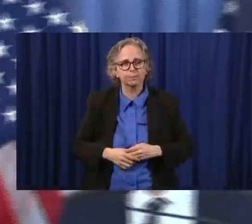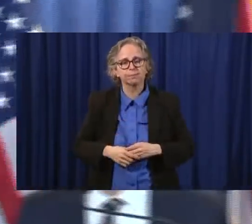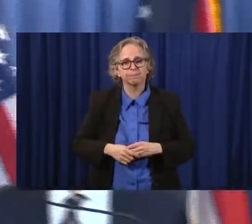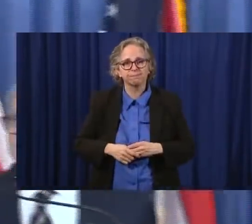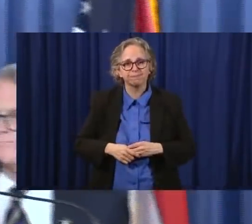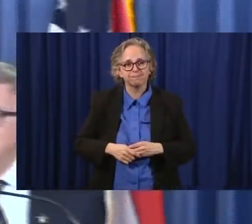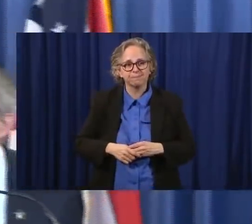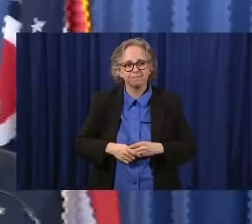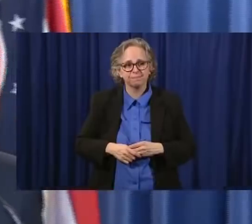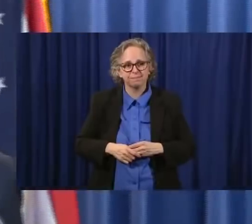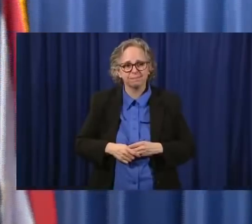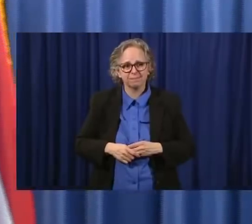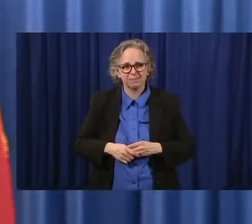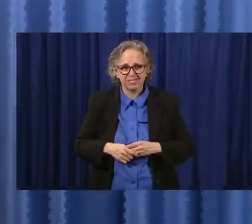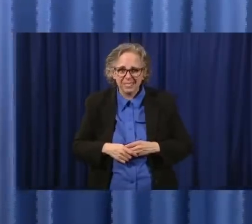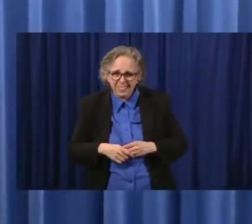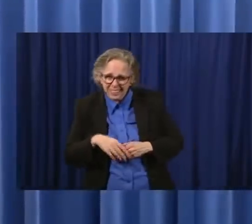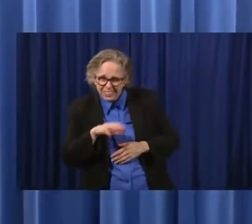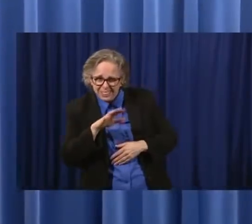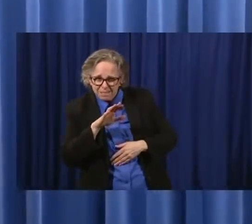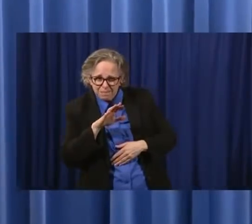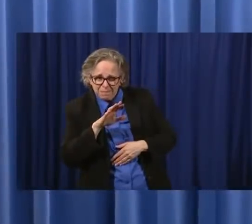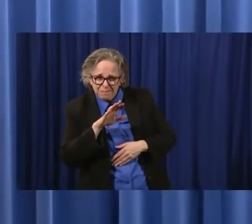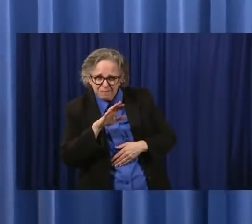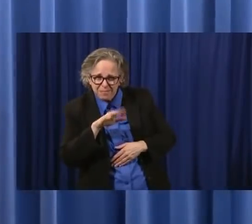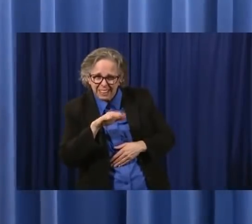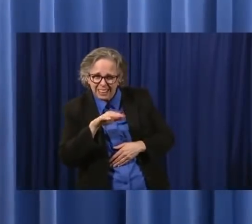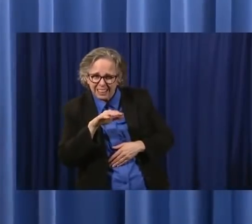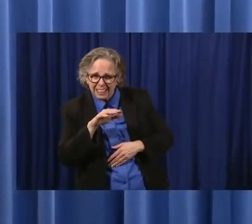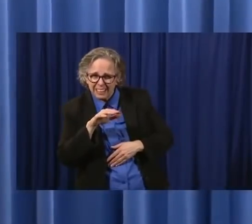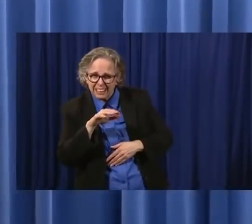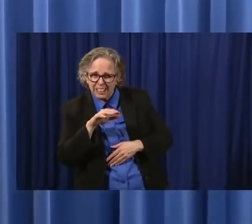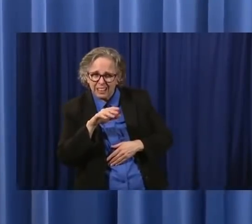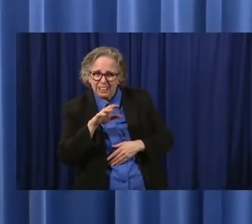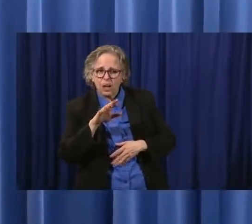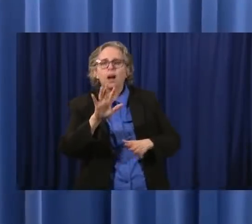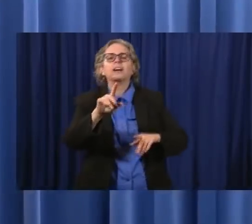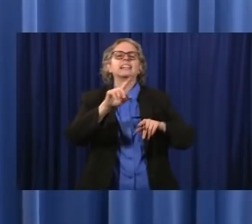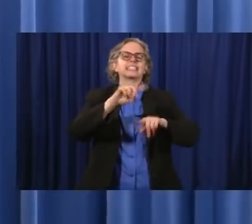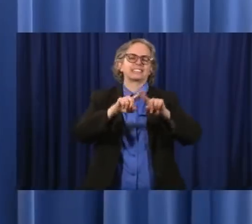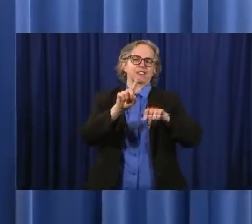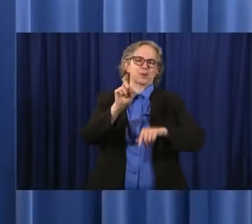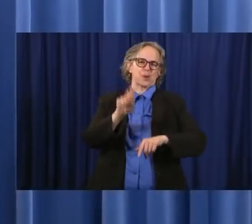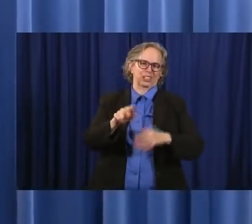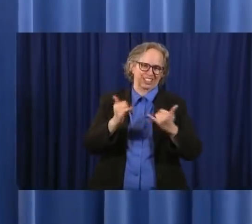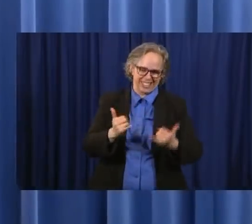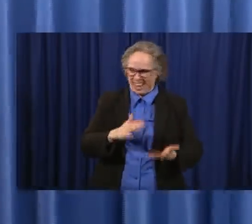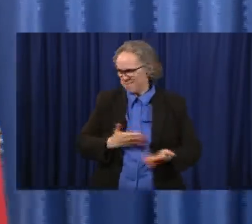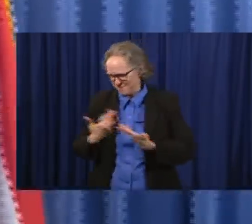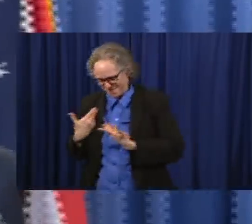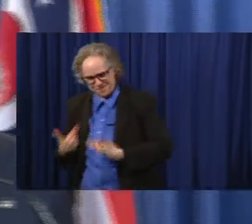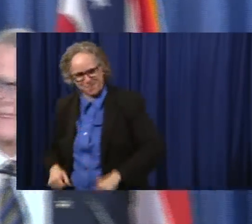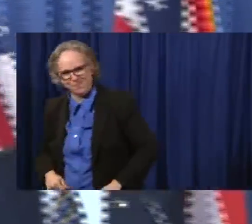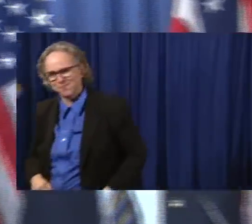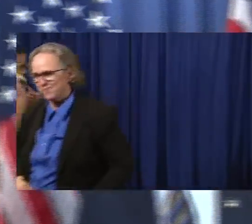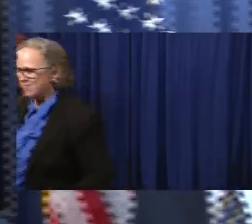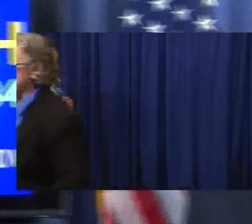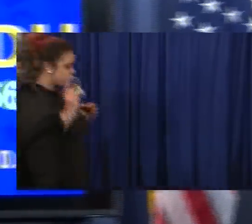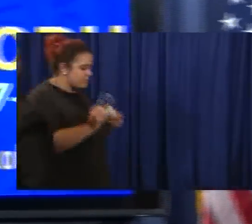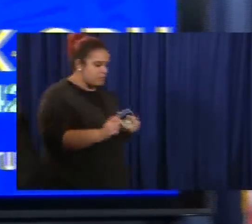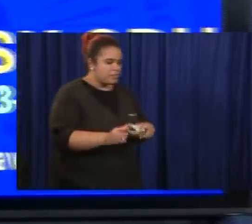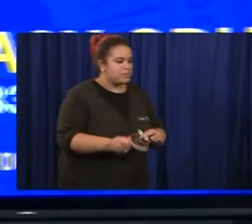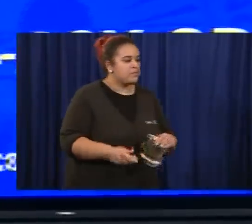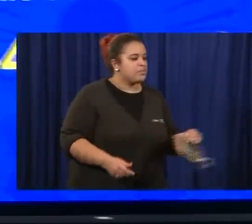Sorry for the camera whiplash, but this is a question for Dr. Acton as well. Tom Bosco from ABC6 here. We've certainly heard